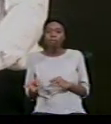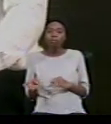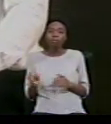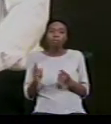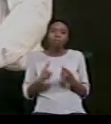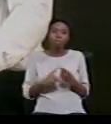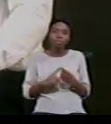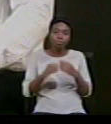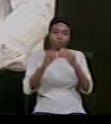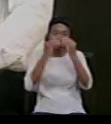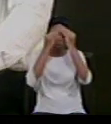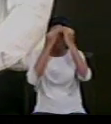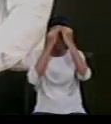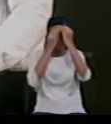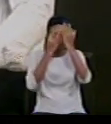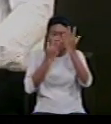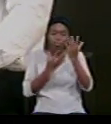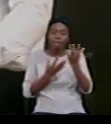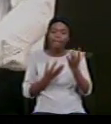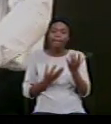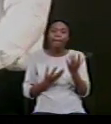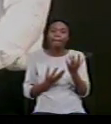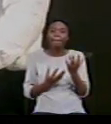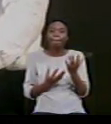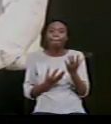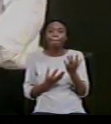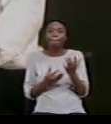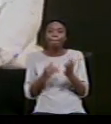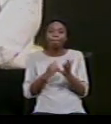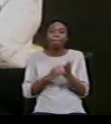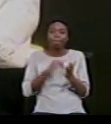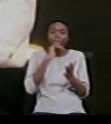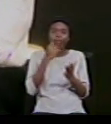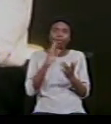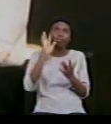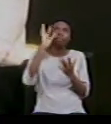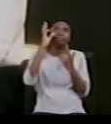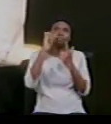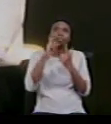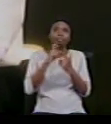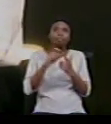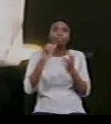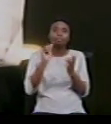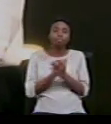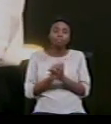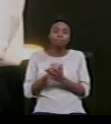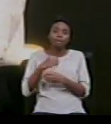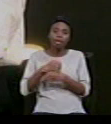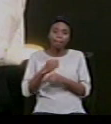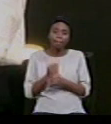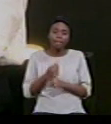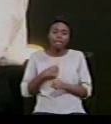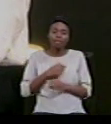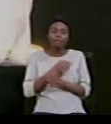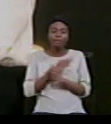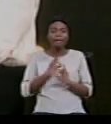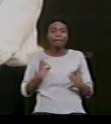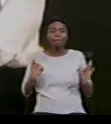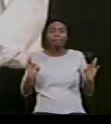Ready to obey. It is thy word that sets me